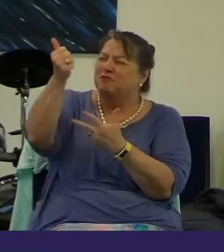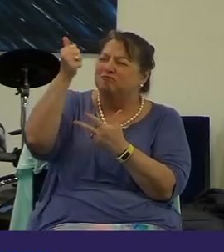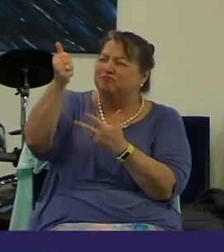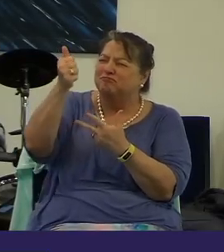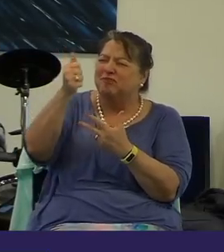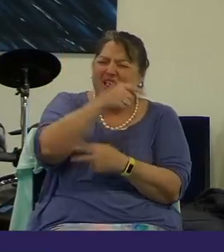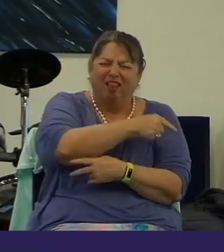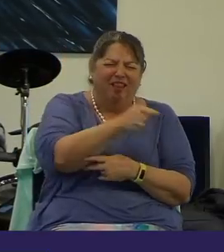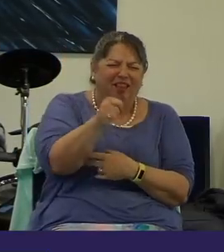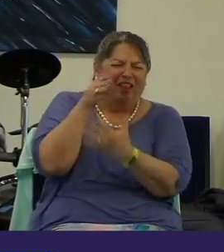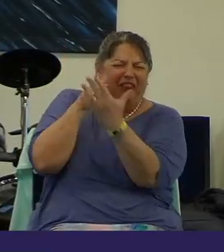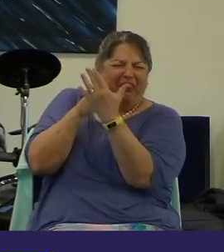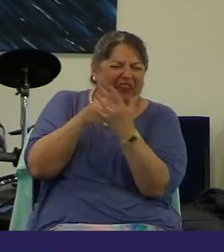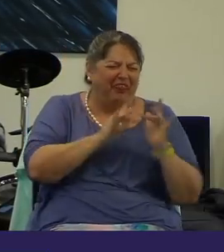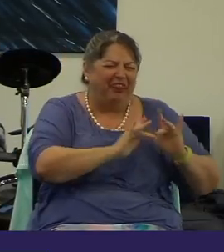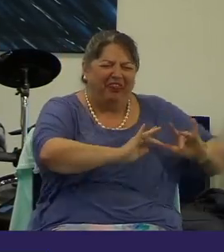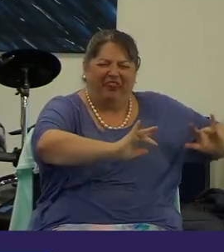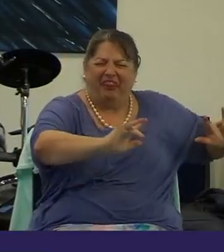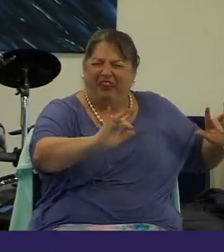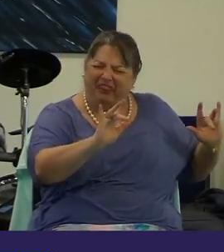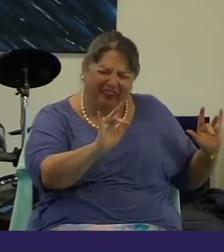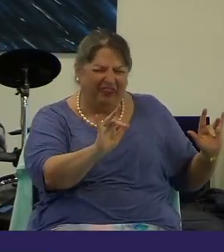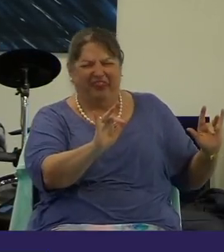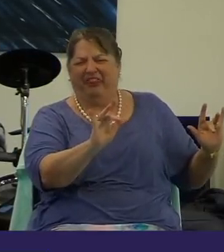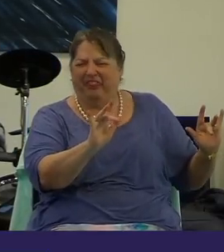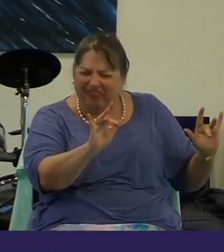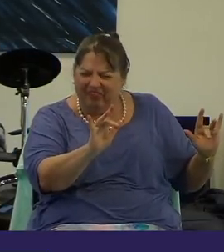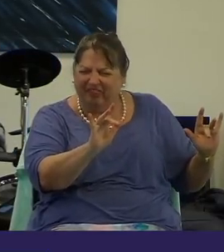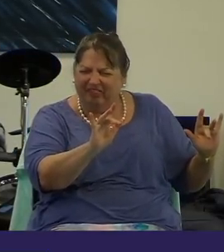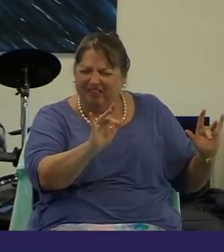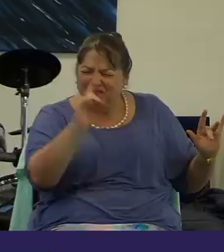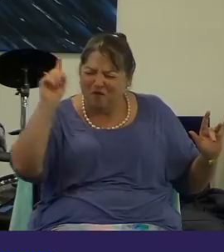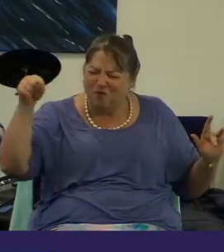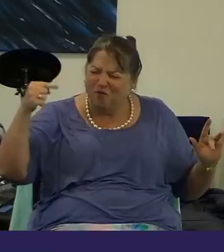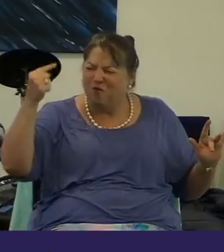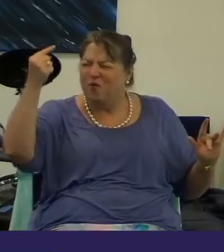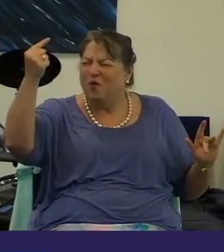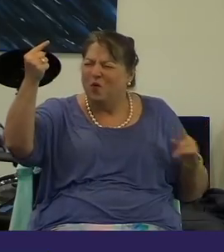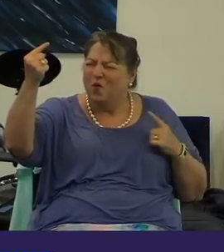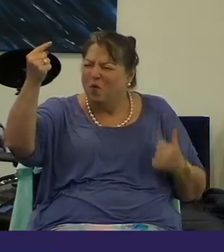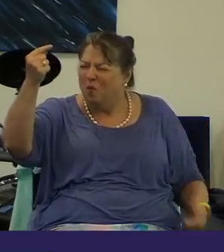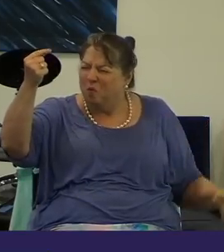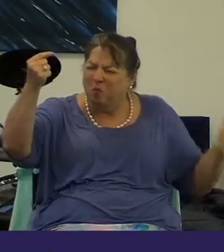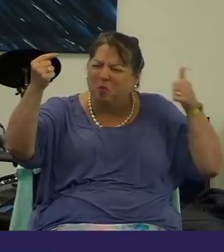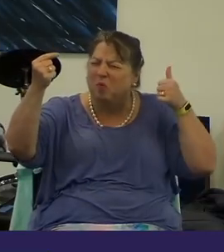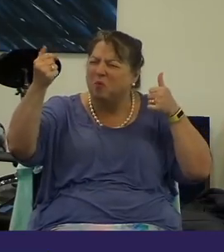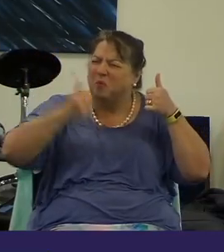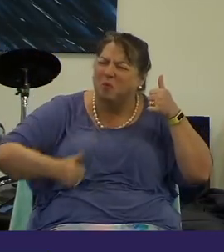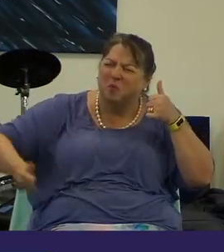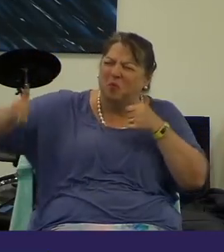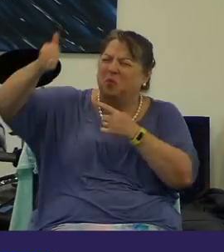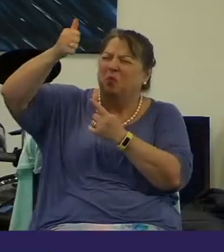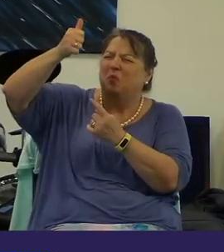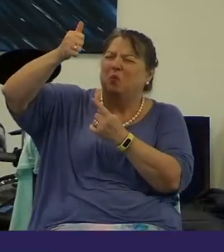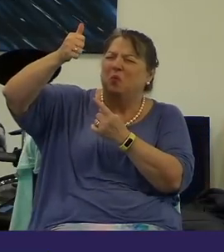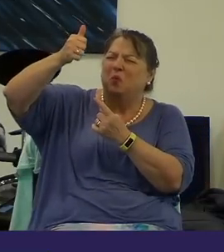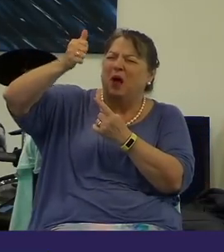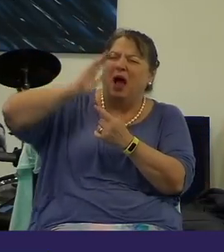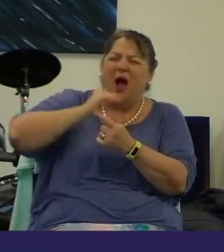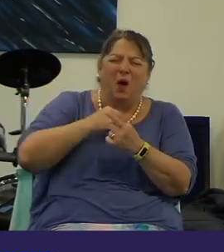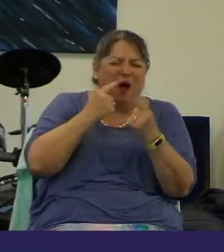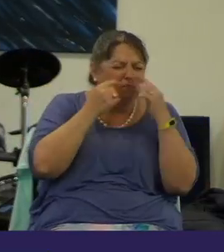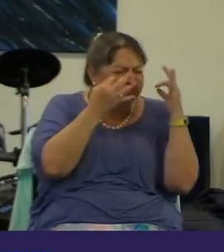nothing can stand against you no matter what. You will always be bigger. Help us to keep our eyes on you, not